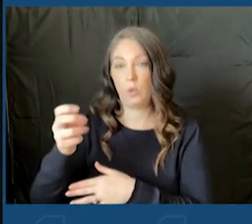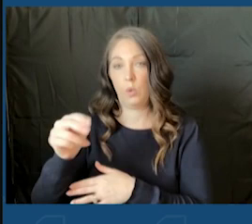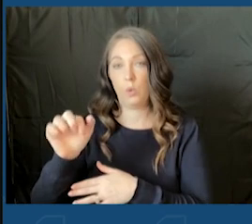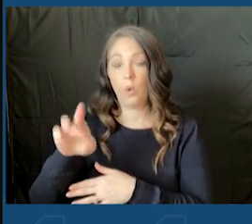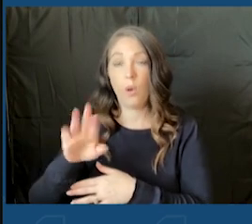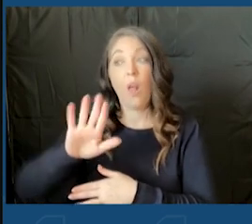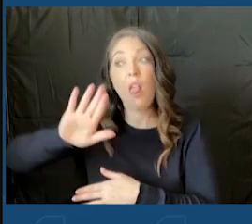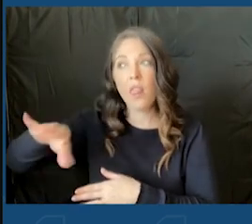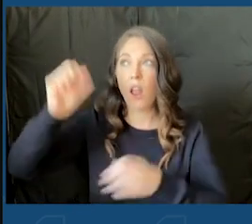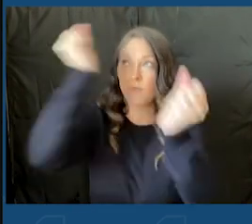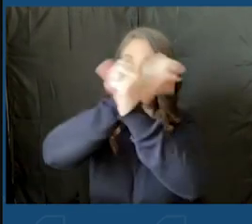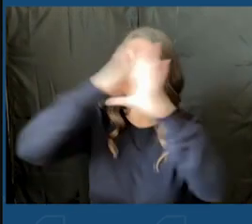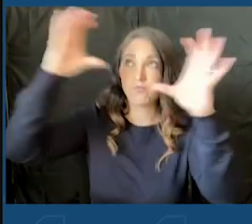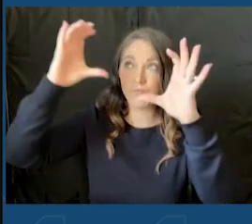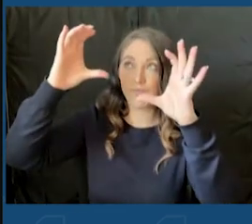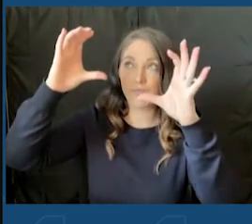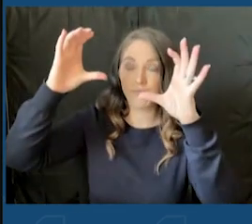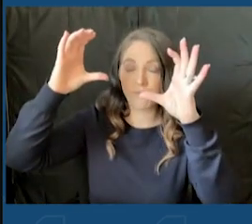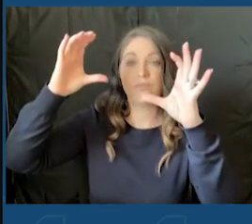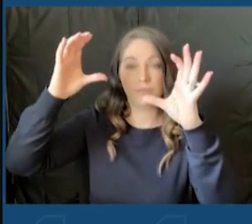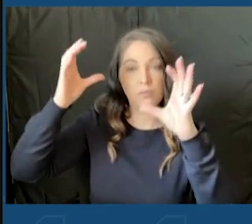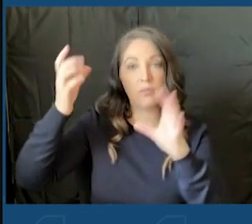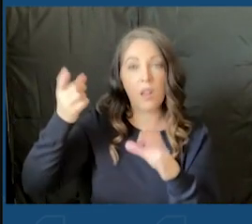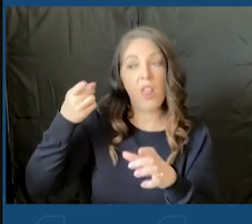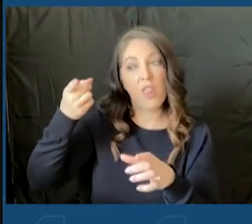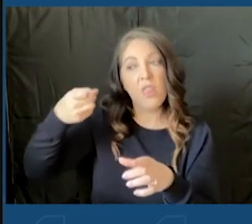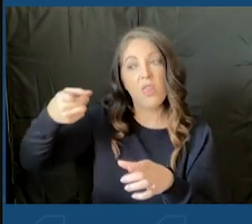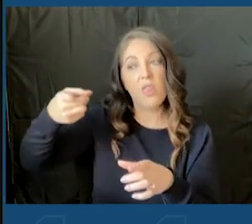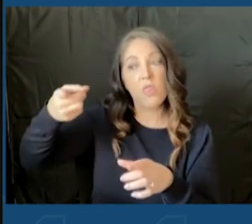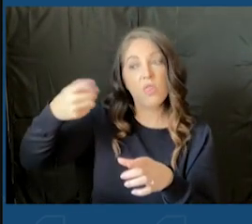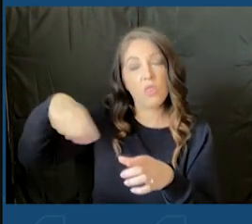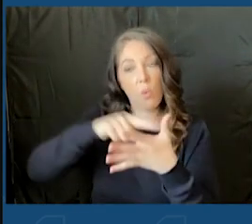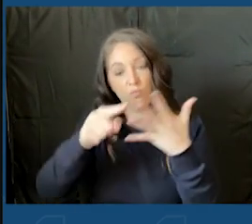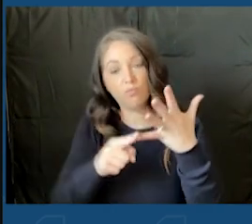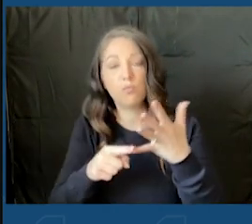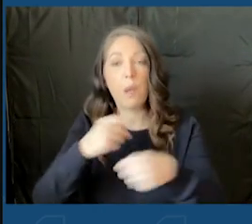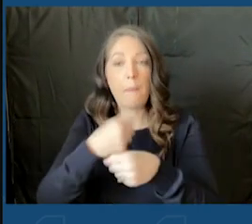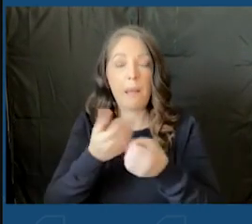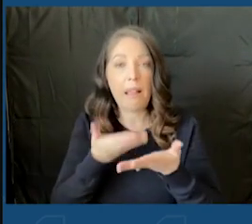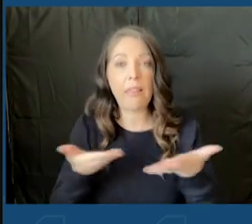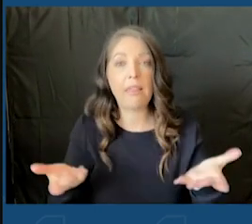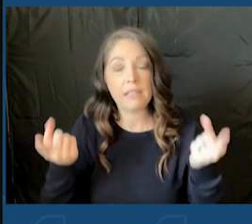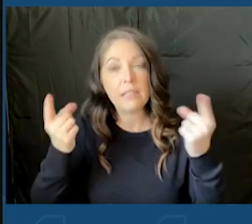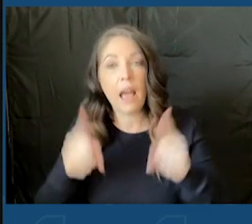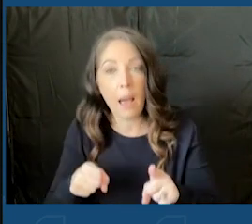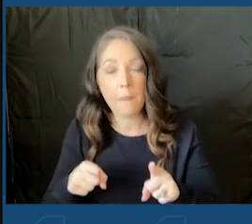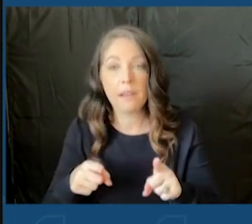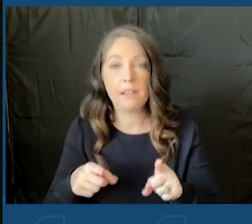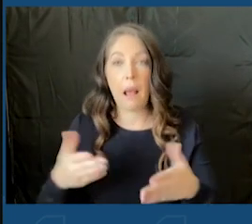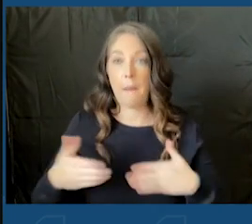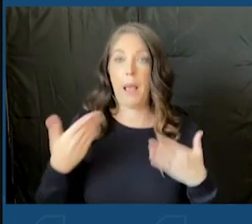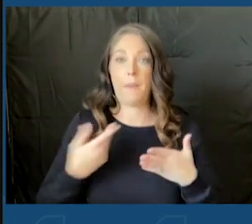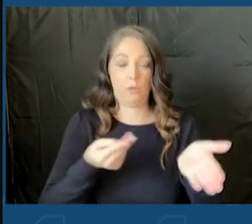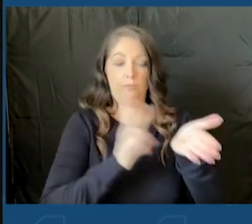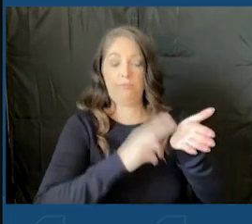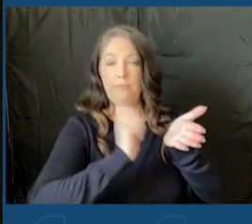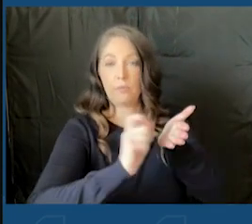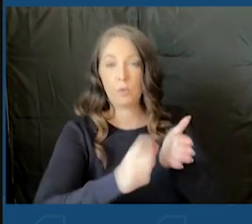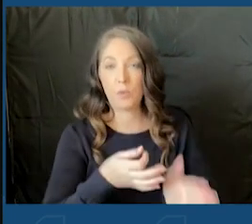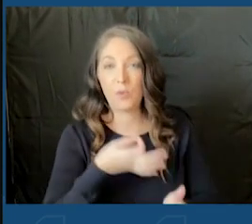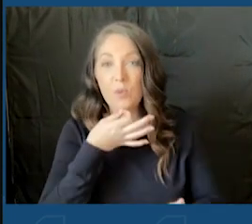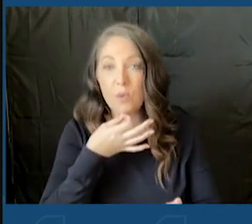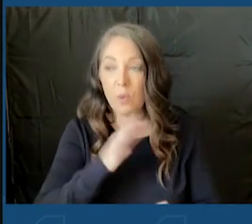are today's visionaries. They're making things happen. I'm really proud as the governor of New York to be able to sign into law very shortly the bills that they all work so hard